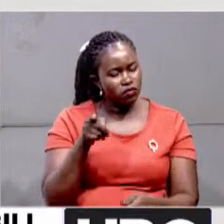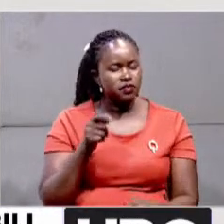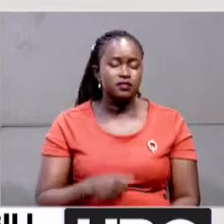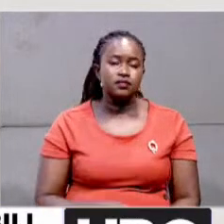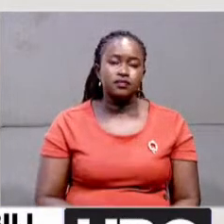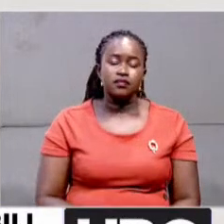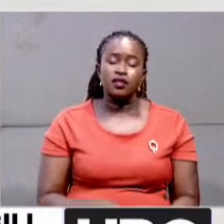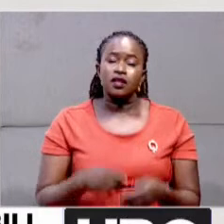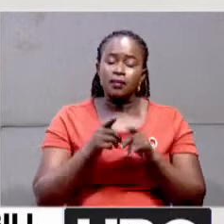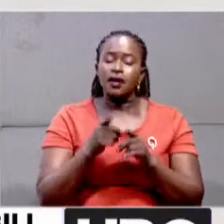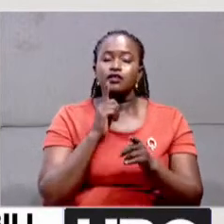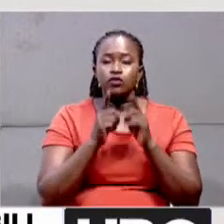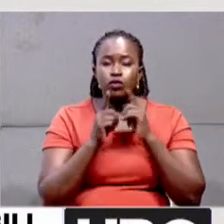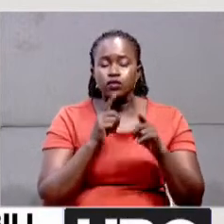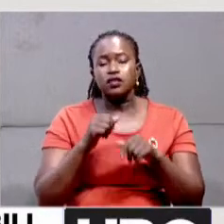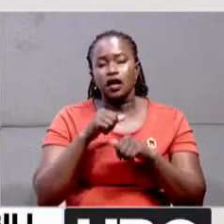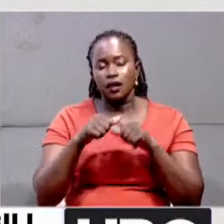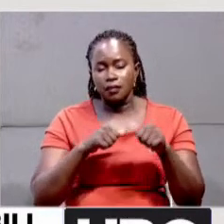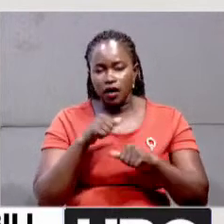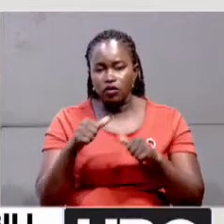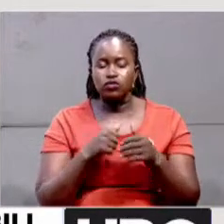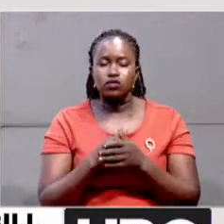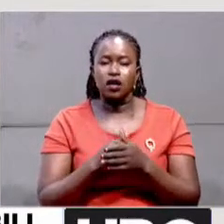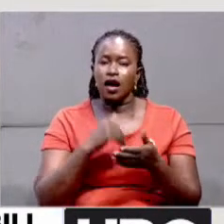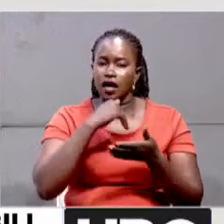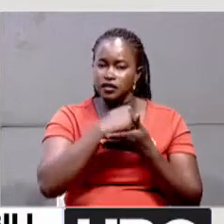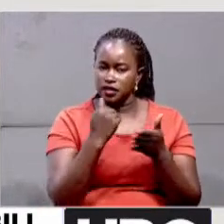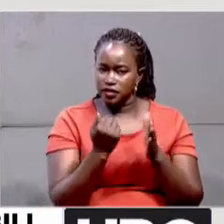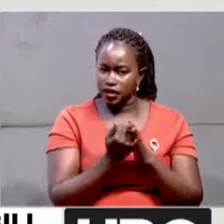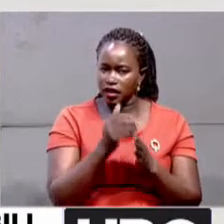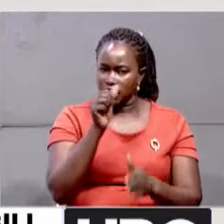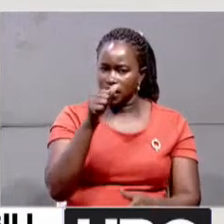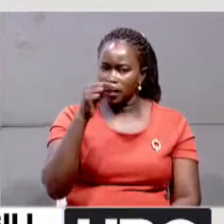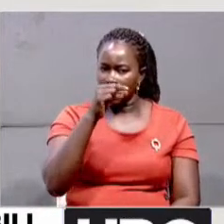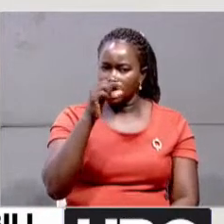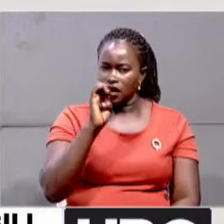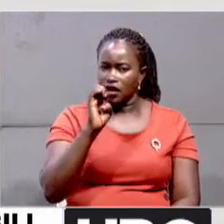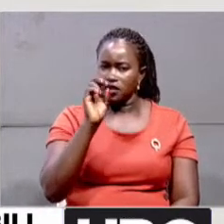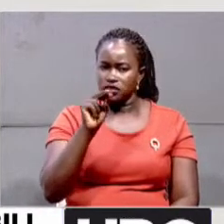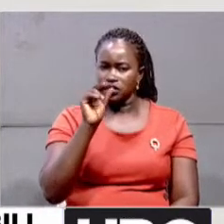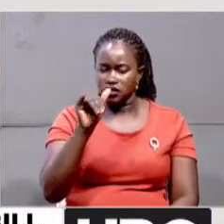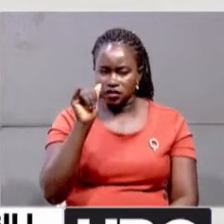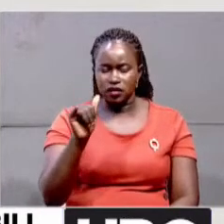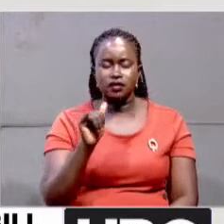But she talks about the agency or